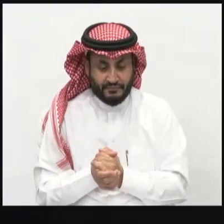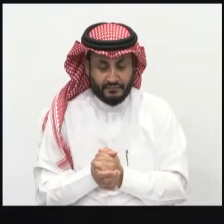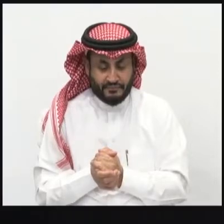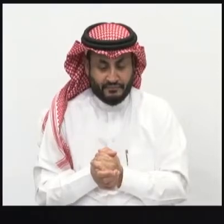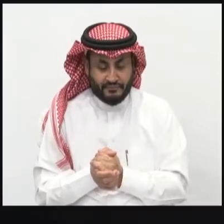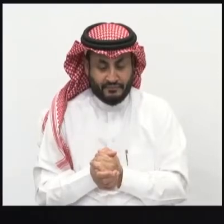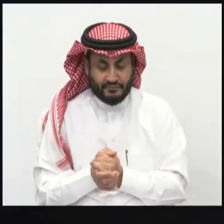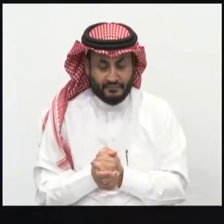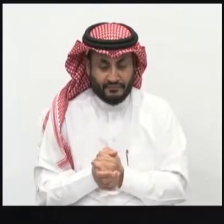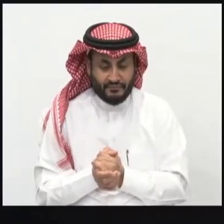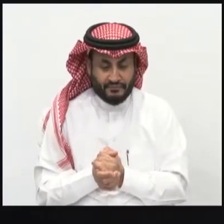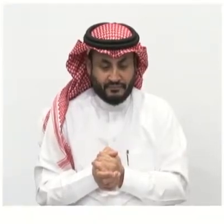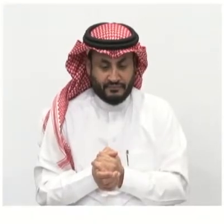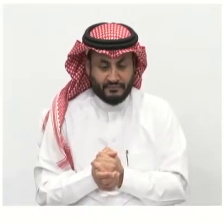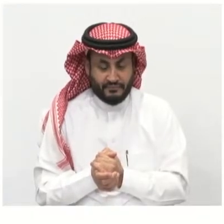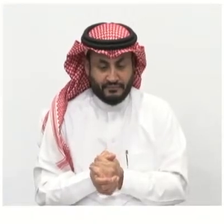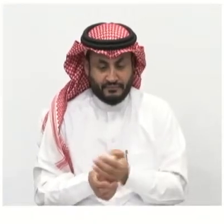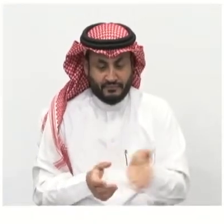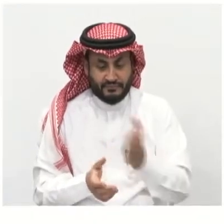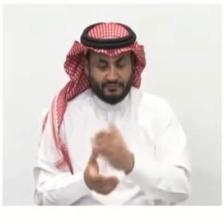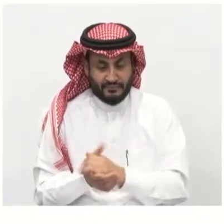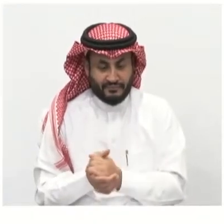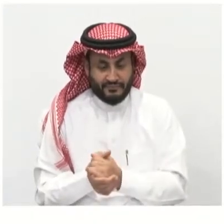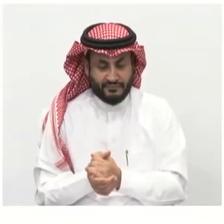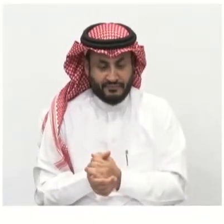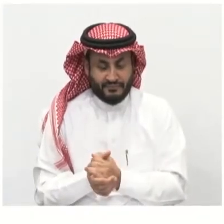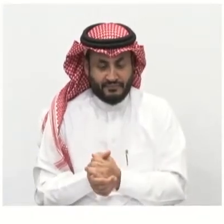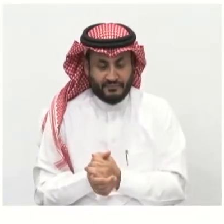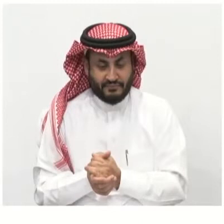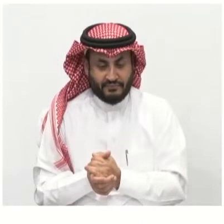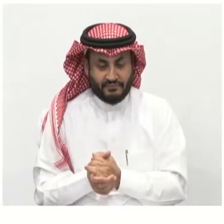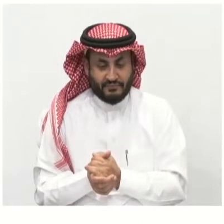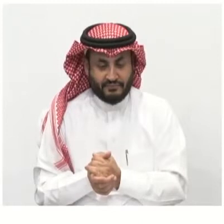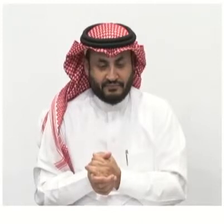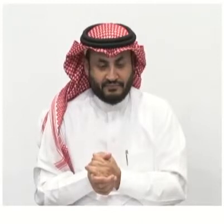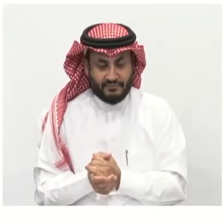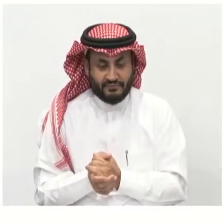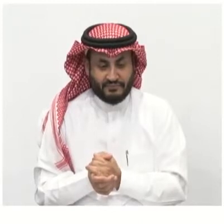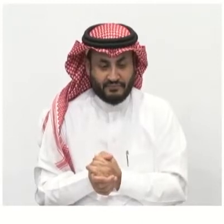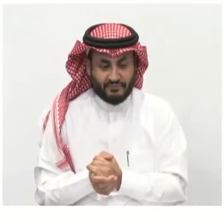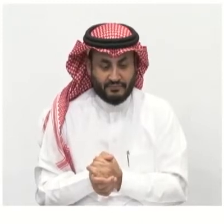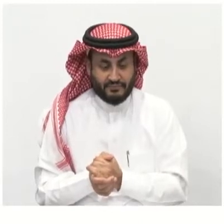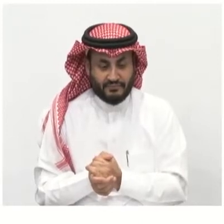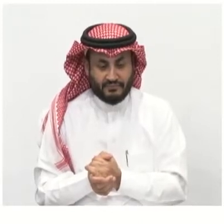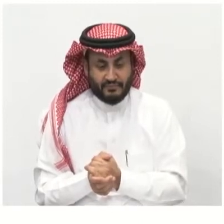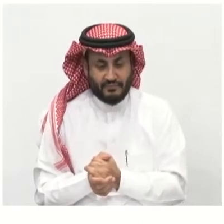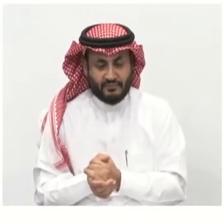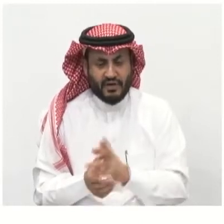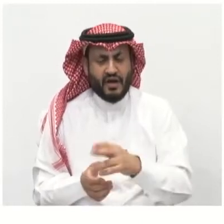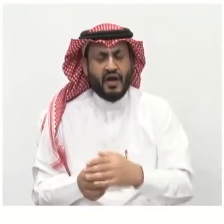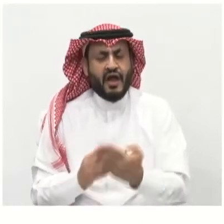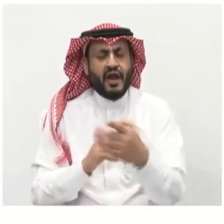So far, so good? Okay. Now let's go to the questions. What does she love to paint